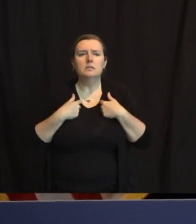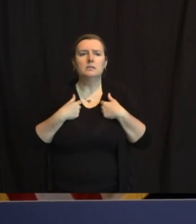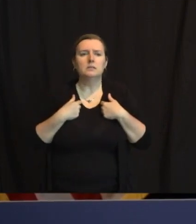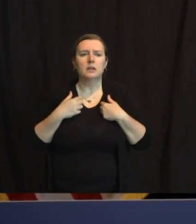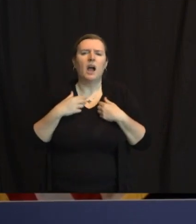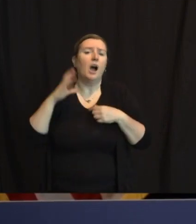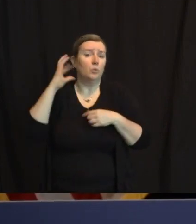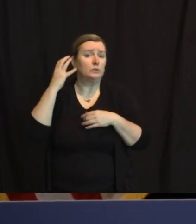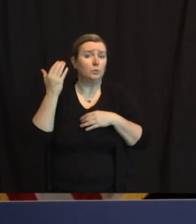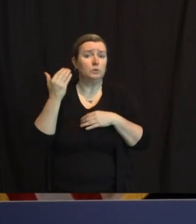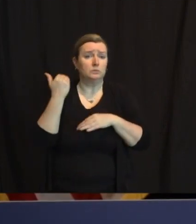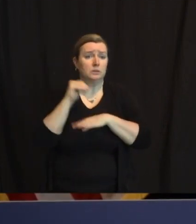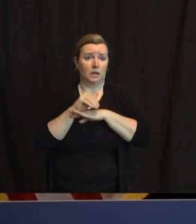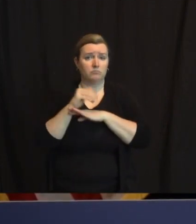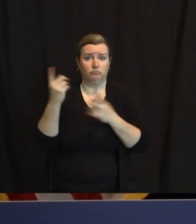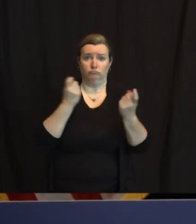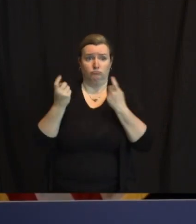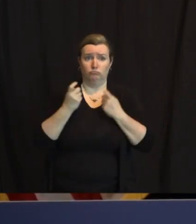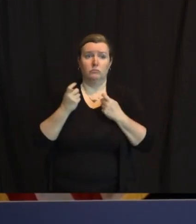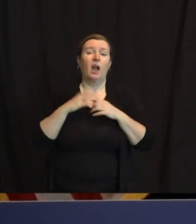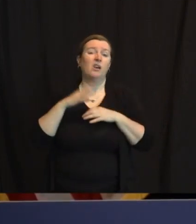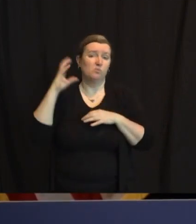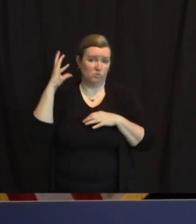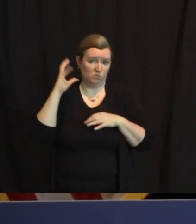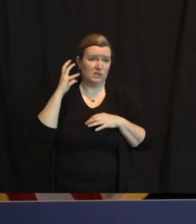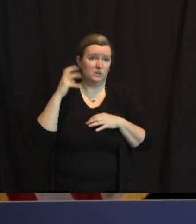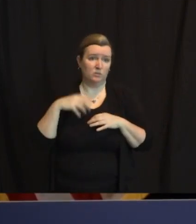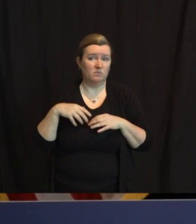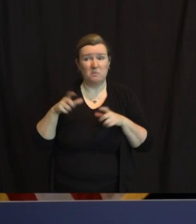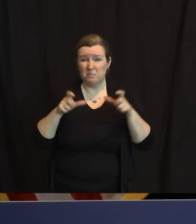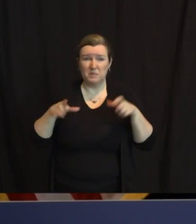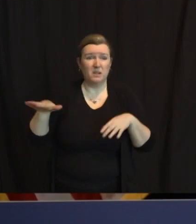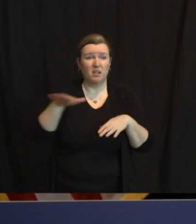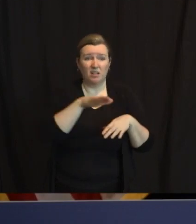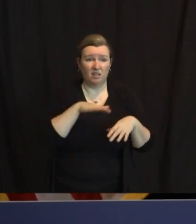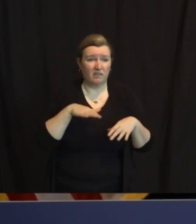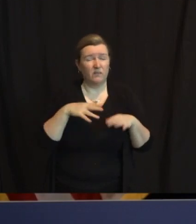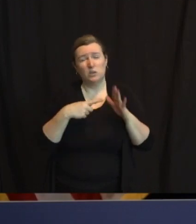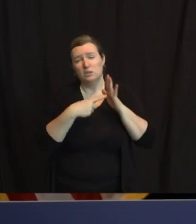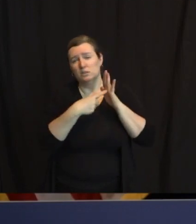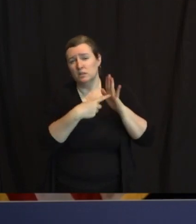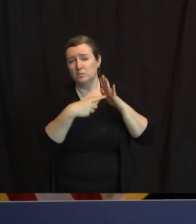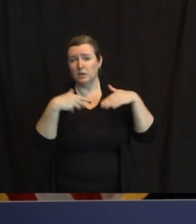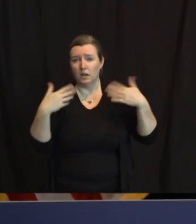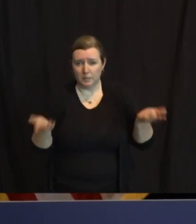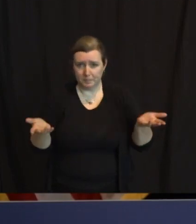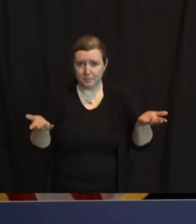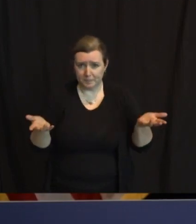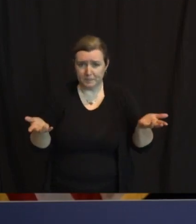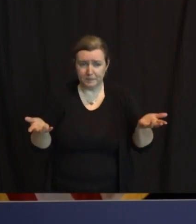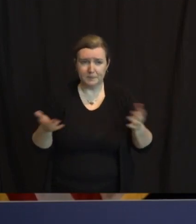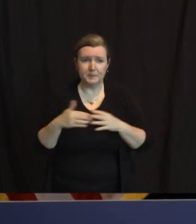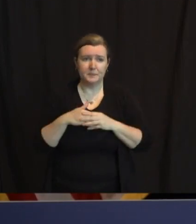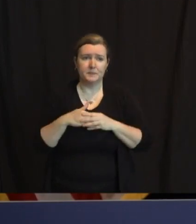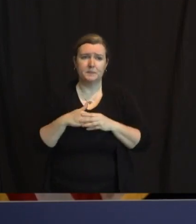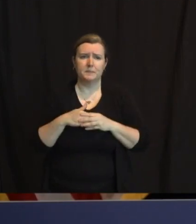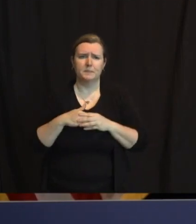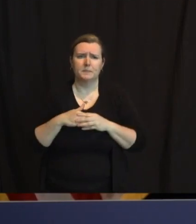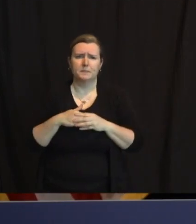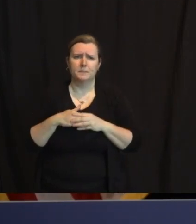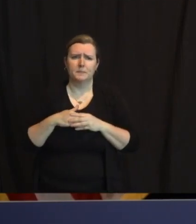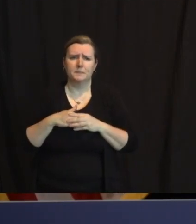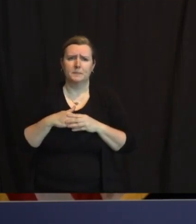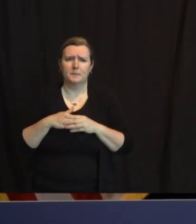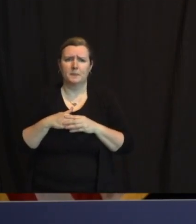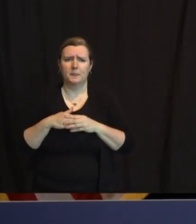People are literally, I mean, the particular cases that we're hearing from,